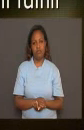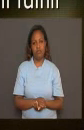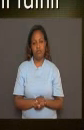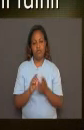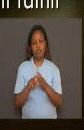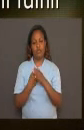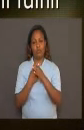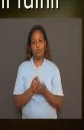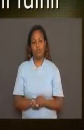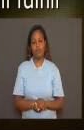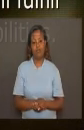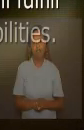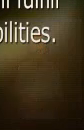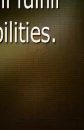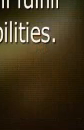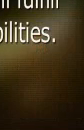Begin.